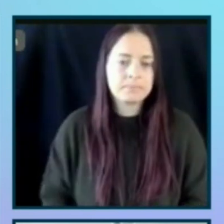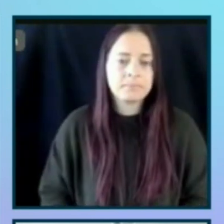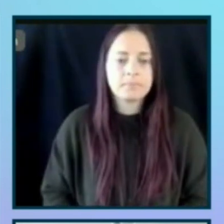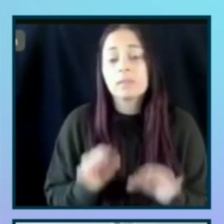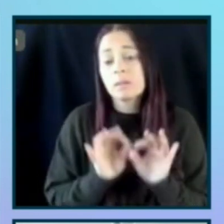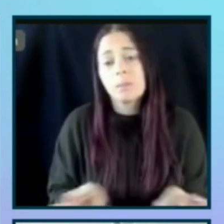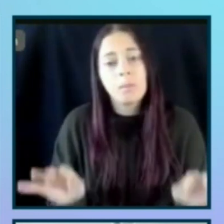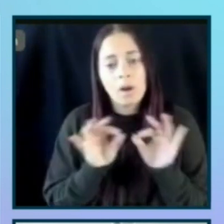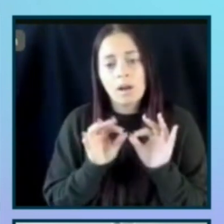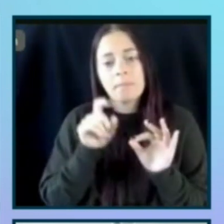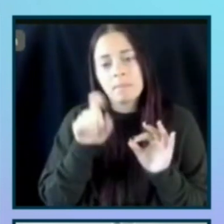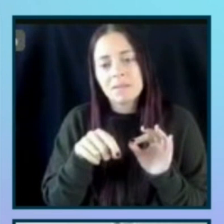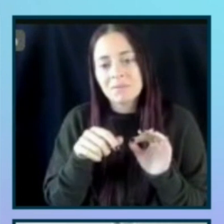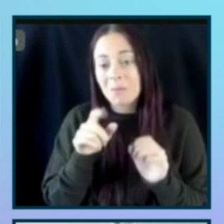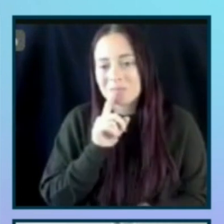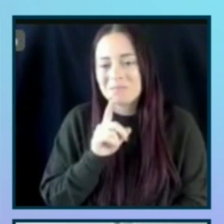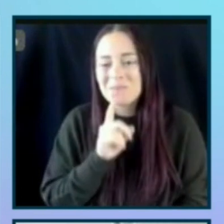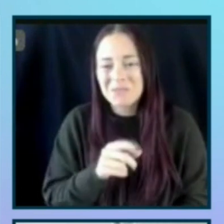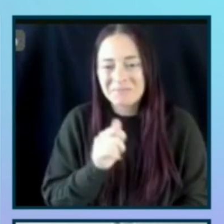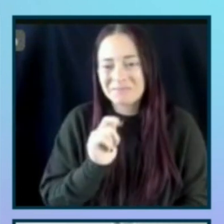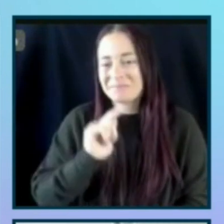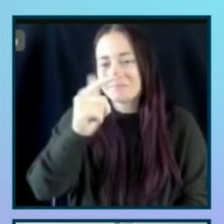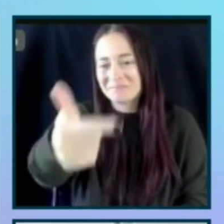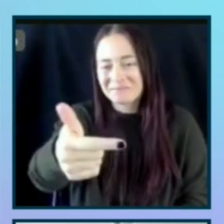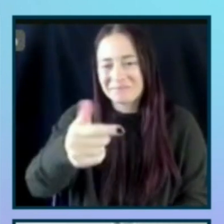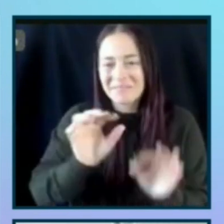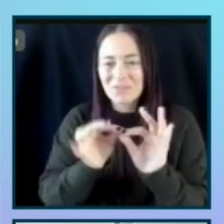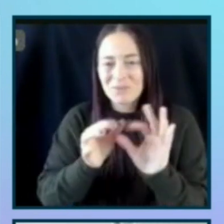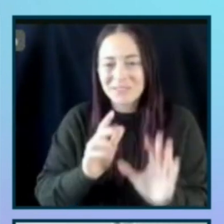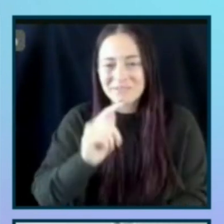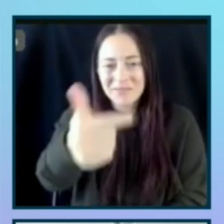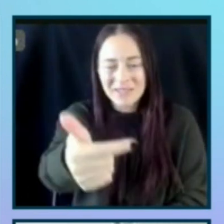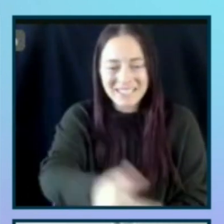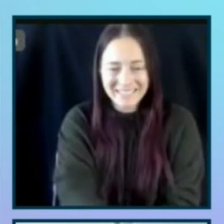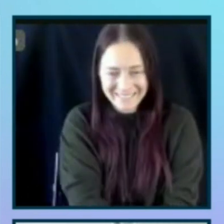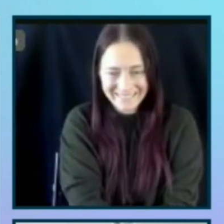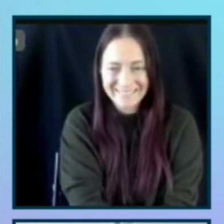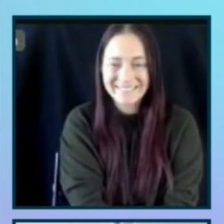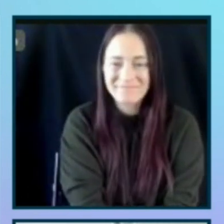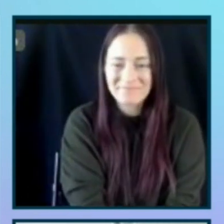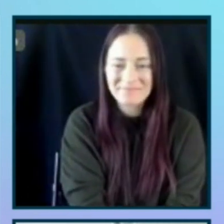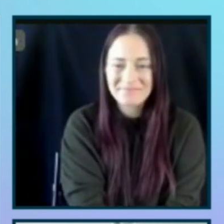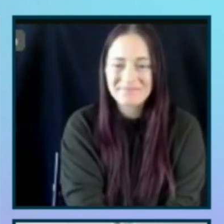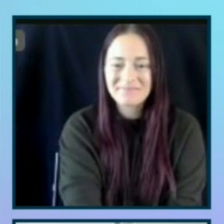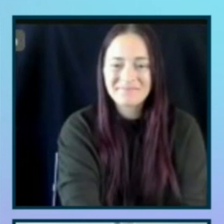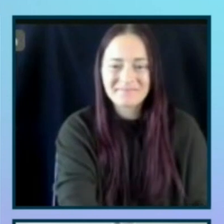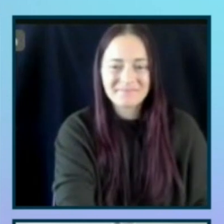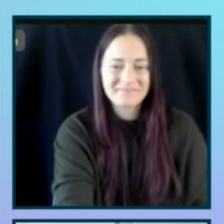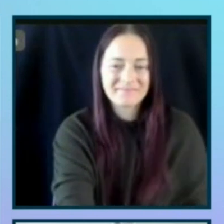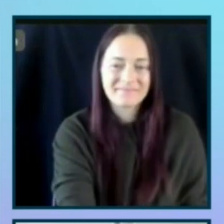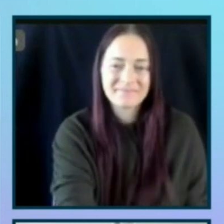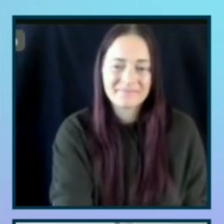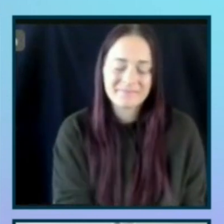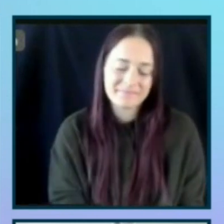flexible. So you're likely going to go back and forth between having a conversation with participants and having them voice key commands. And this is really what